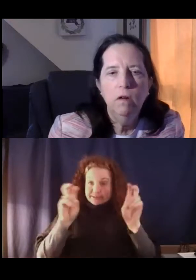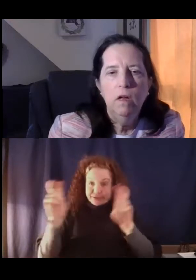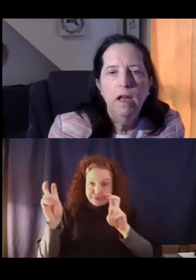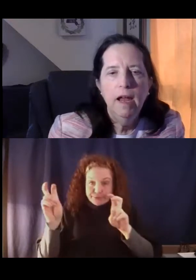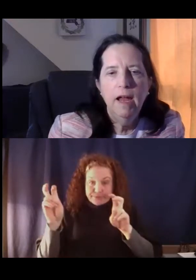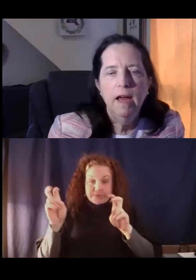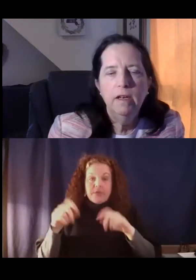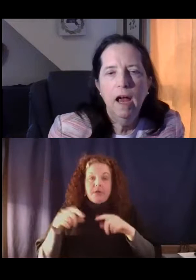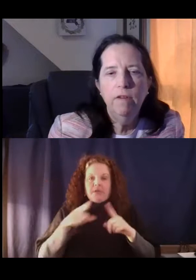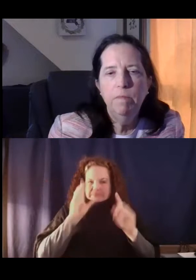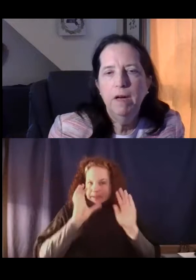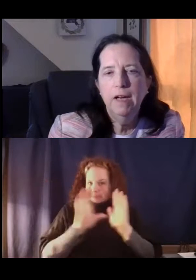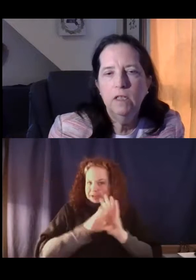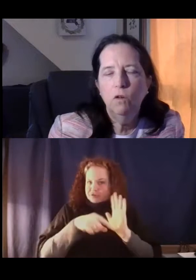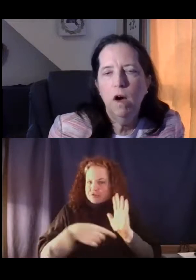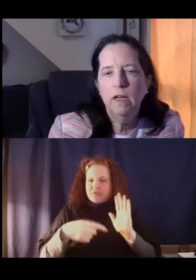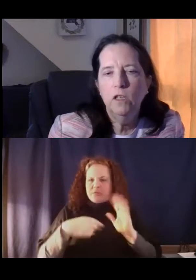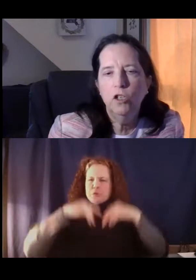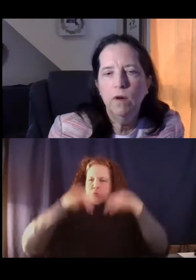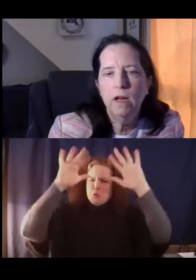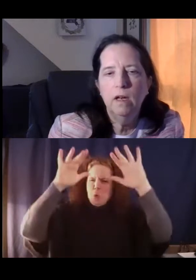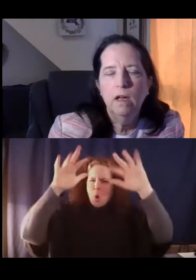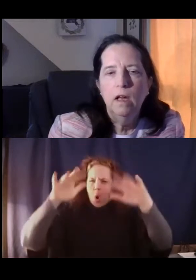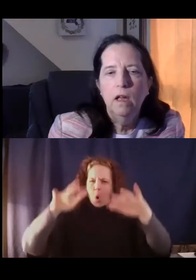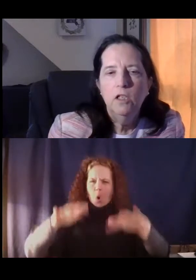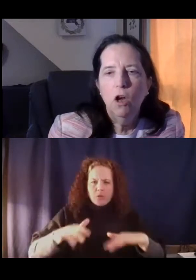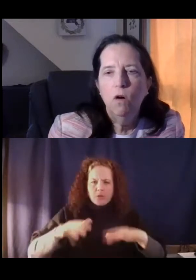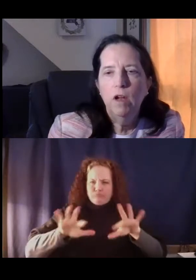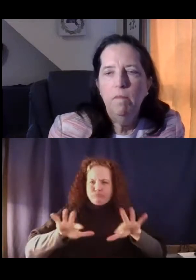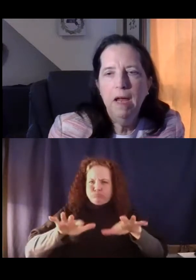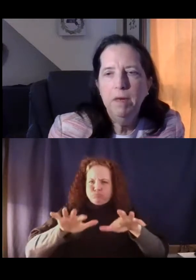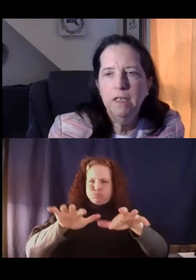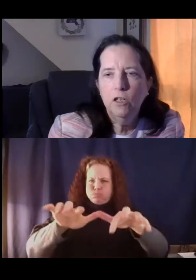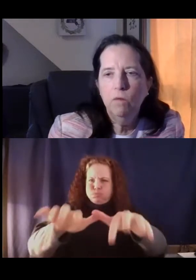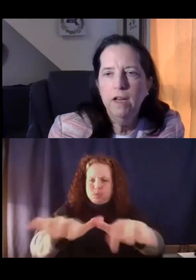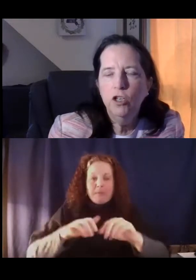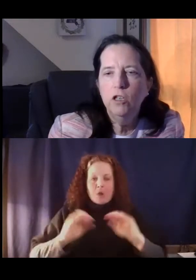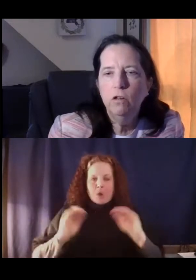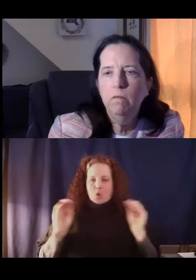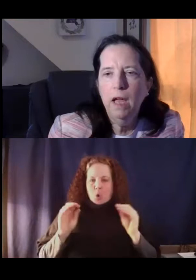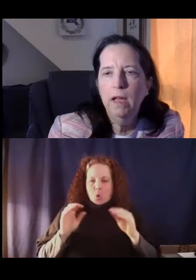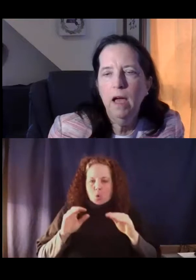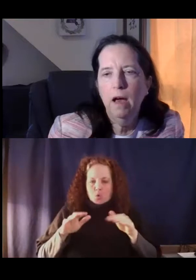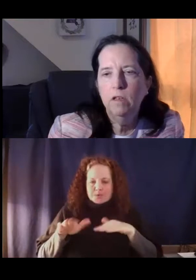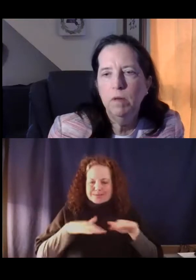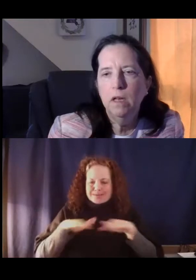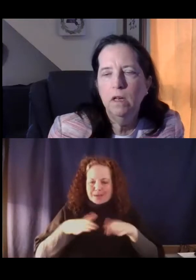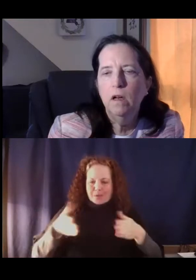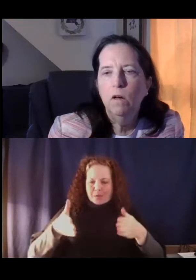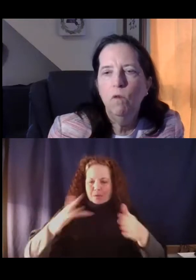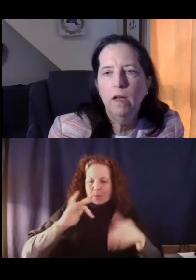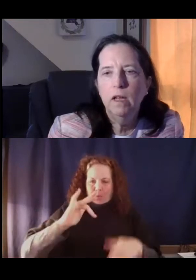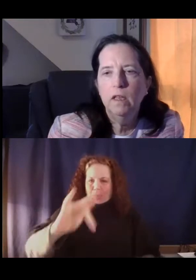available and everybody has to walk in the street. So there may be situations you may have to